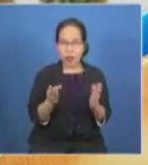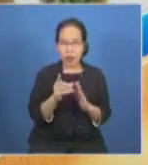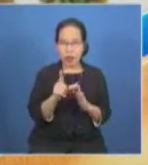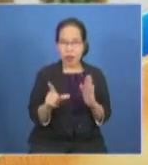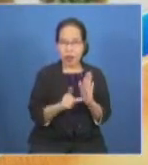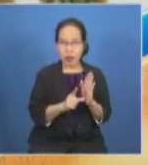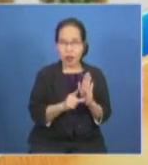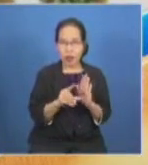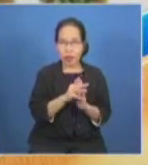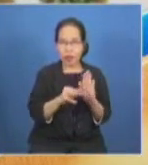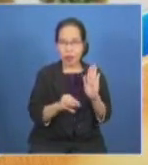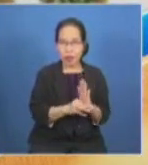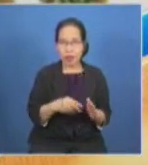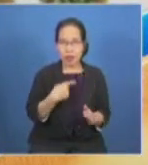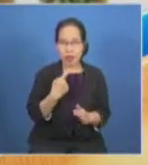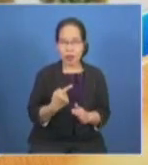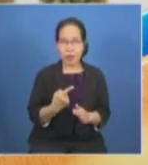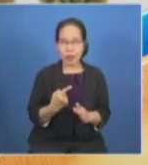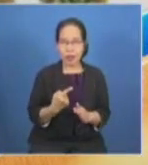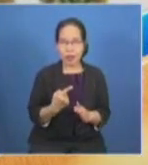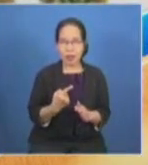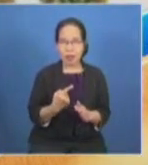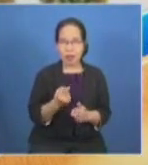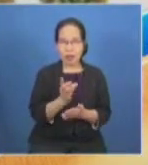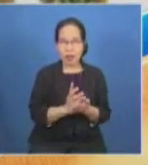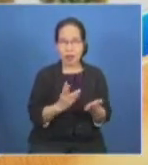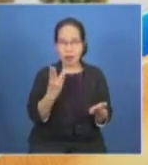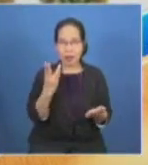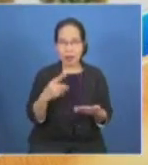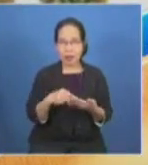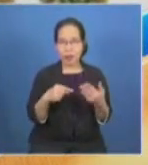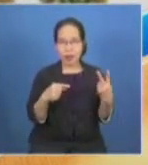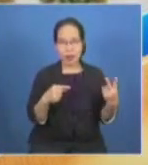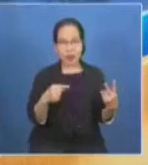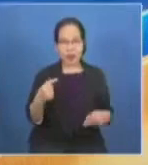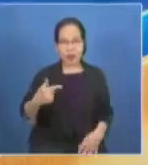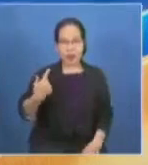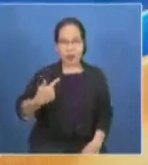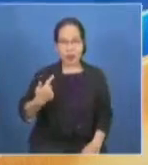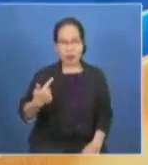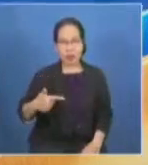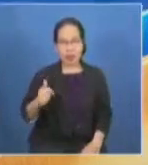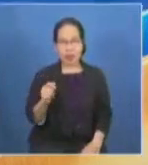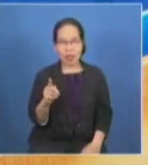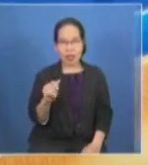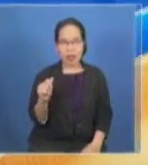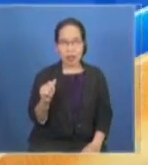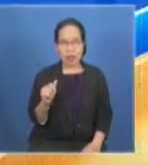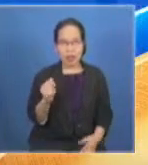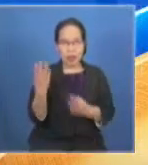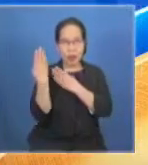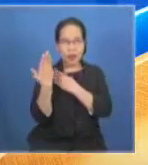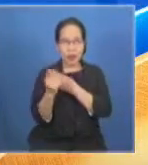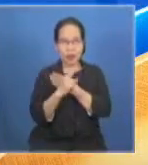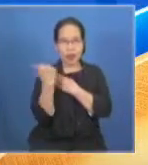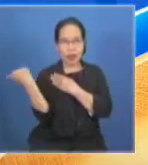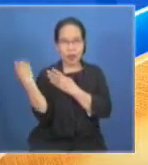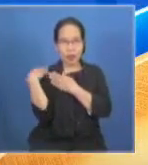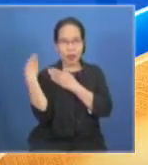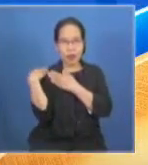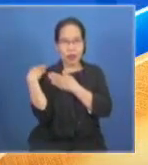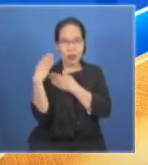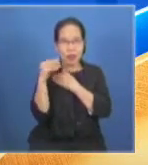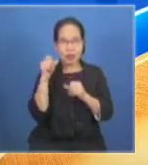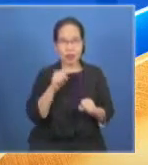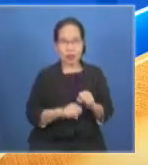Or there is a law that will not justify us. And what are those laws written in the book of Galatians, chapter 6, verse